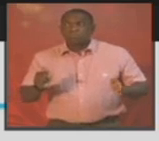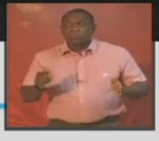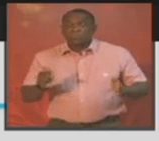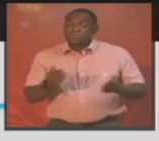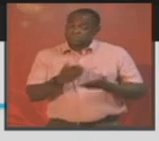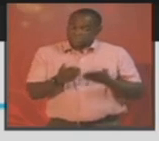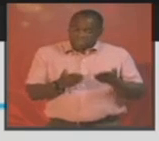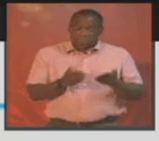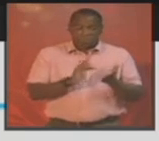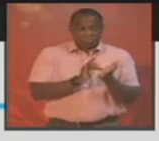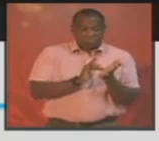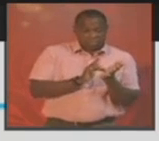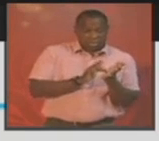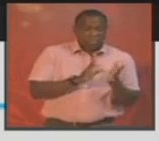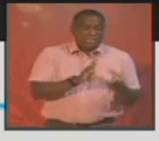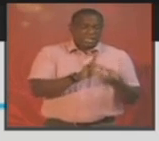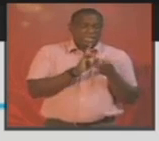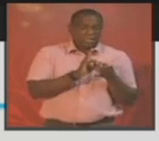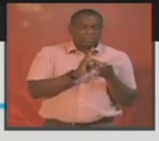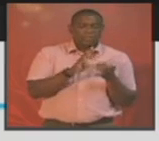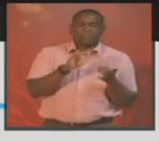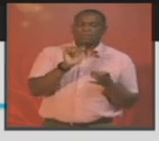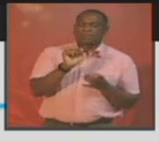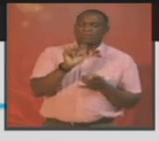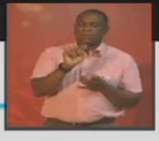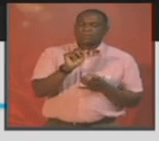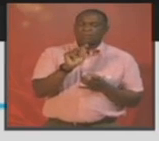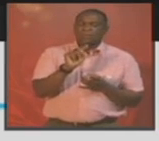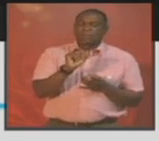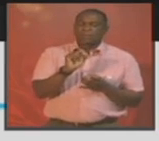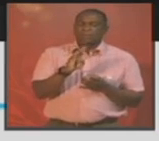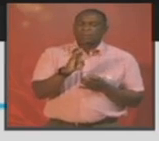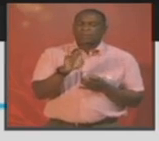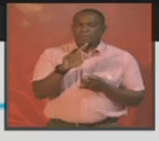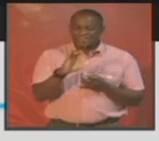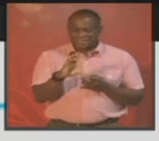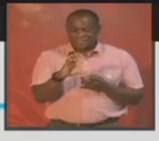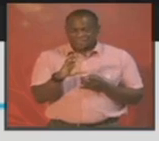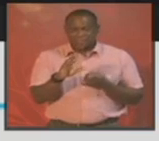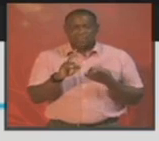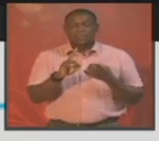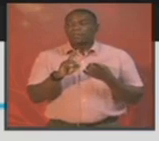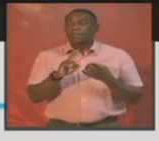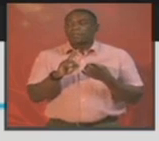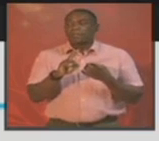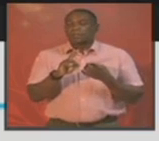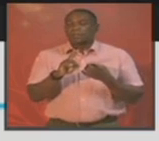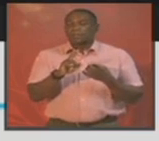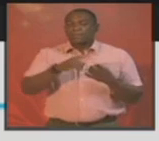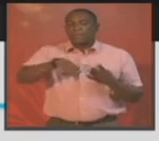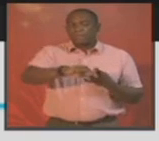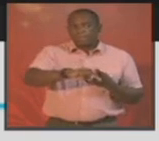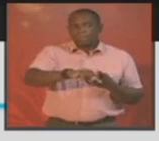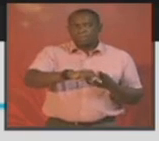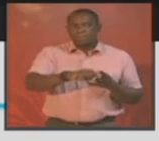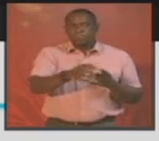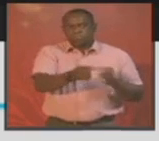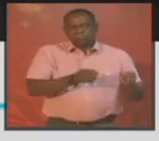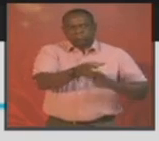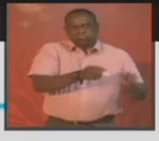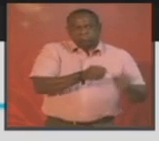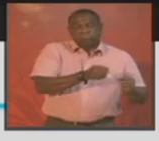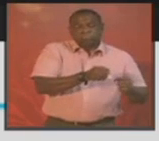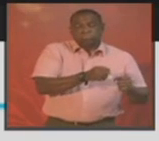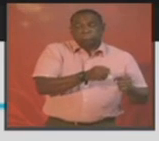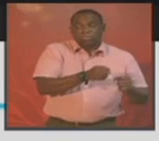and narcotics have been seized, as well as under CFDD, approximately 10,000 plus items were